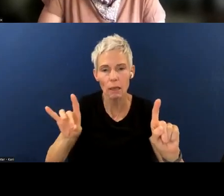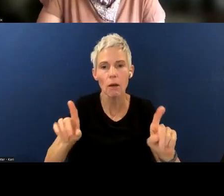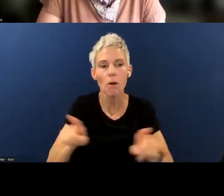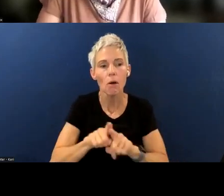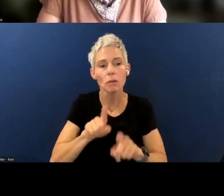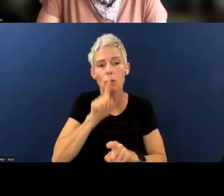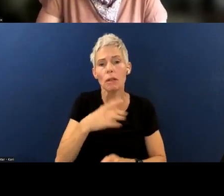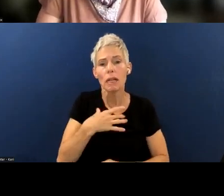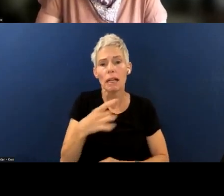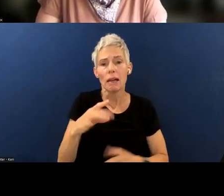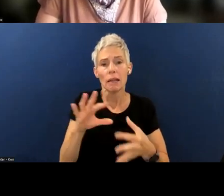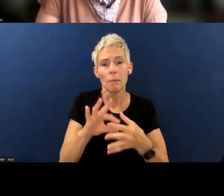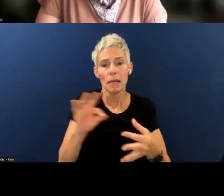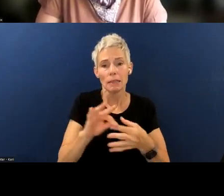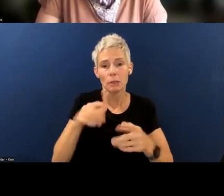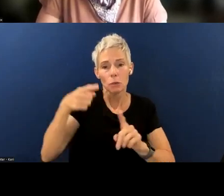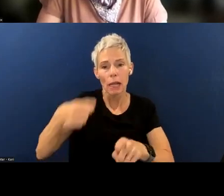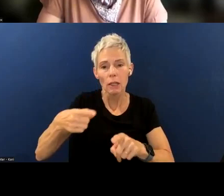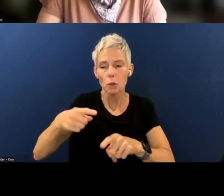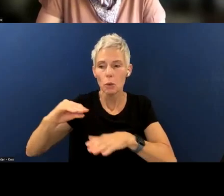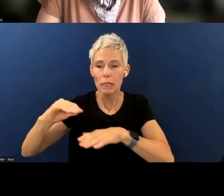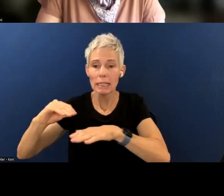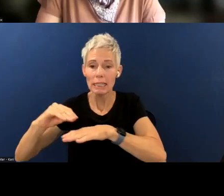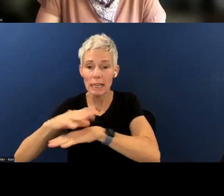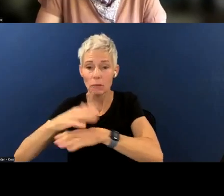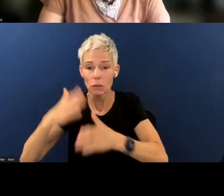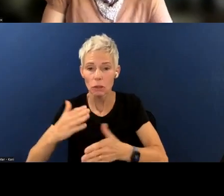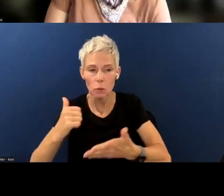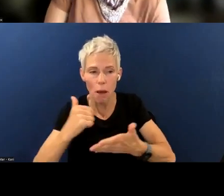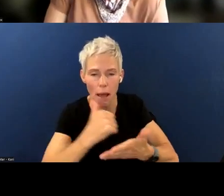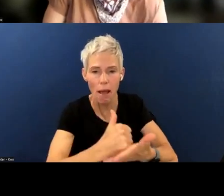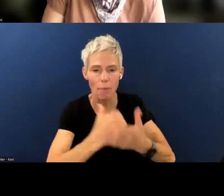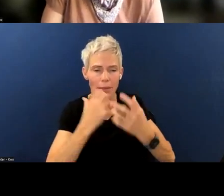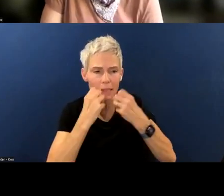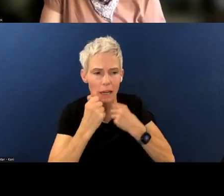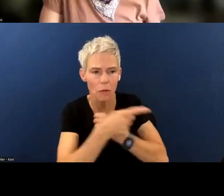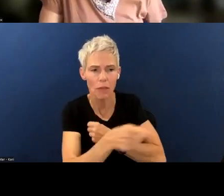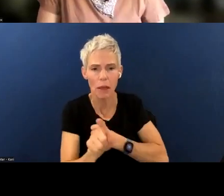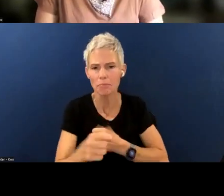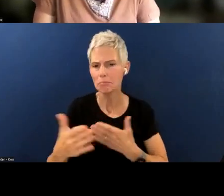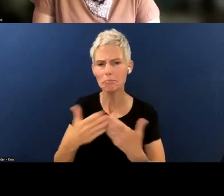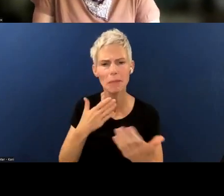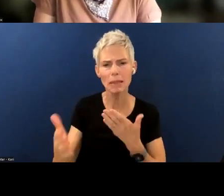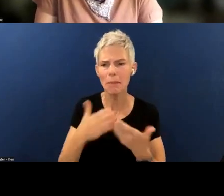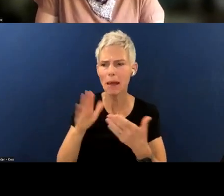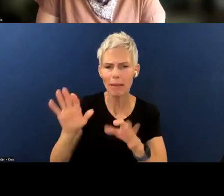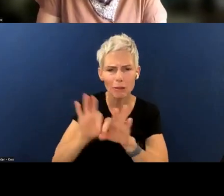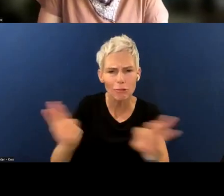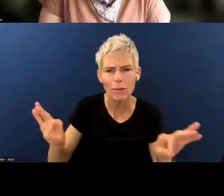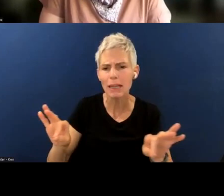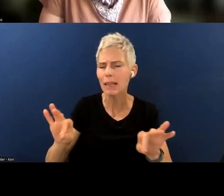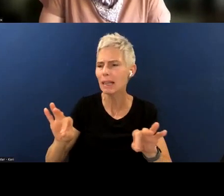messages around trained counselors who could help and who cared. It didn't matter so much what kind of degree they had or